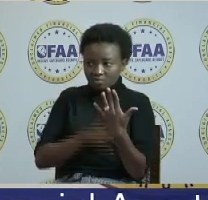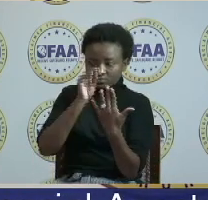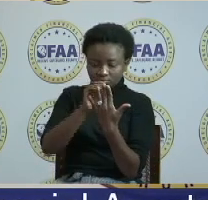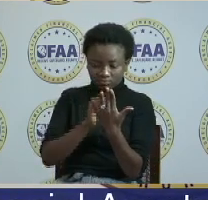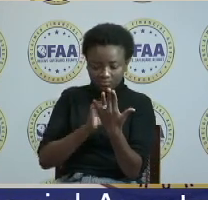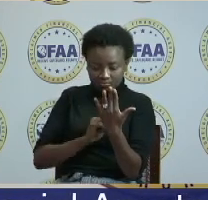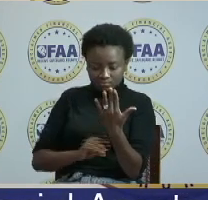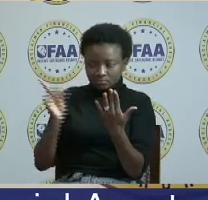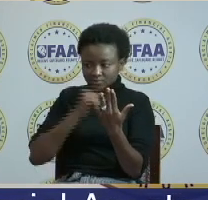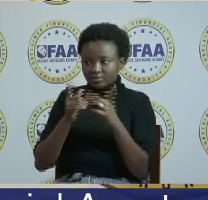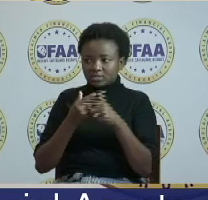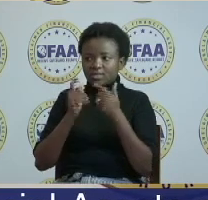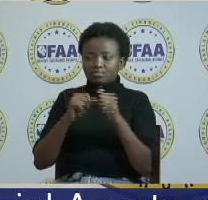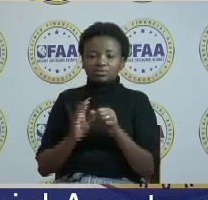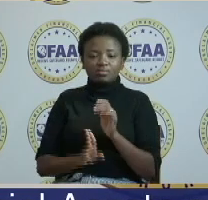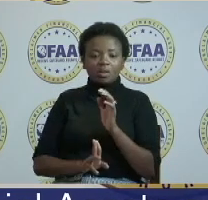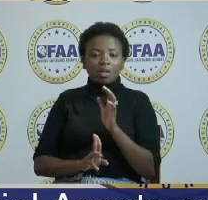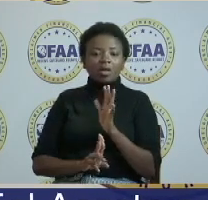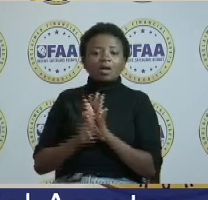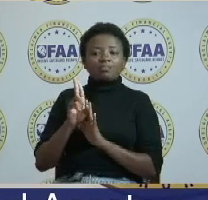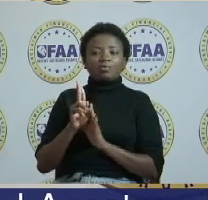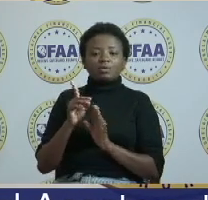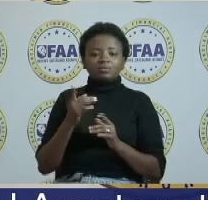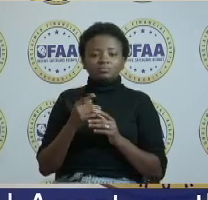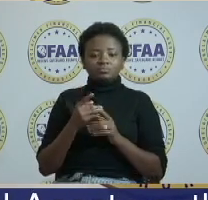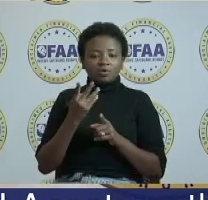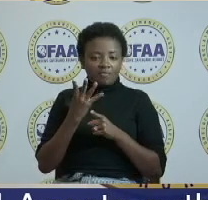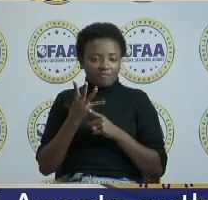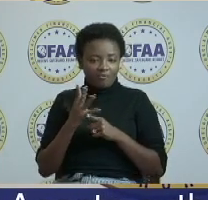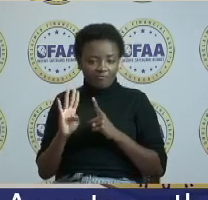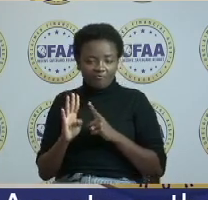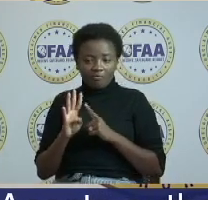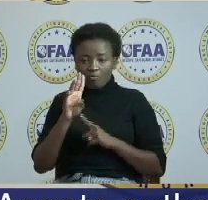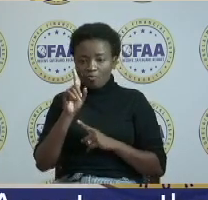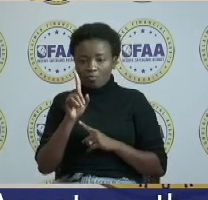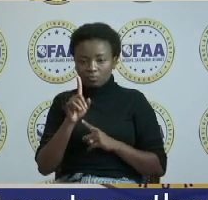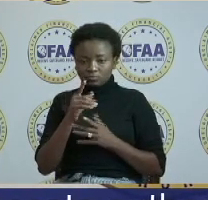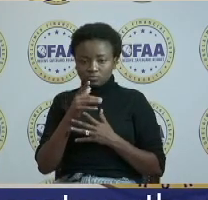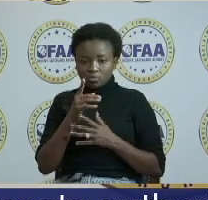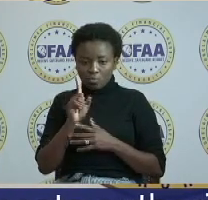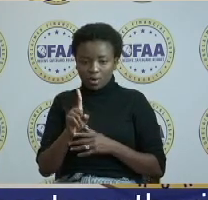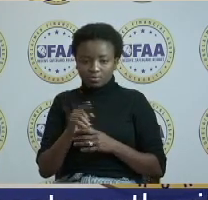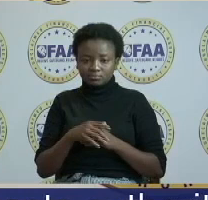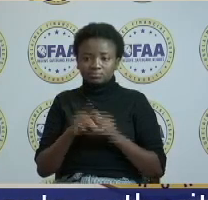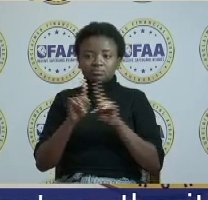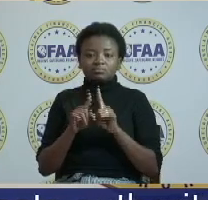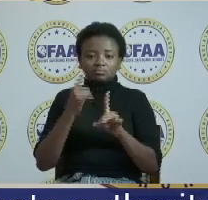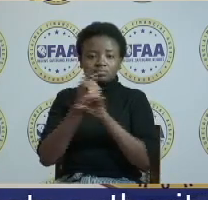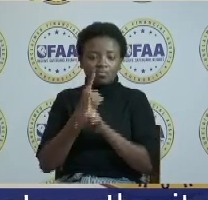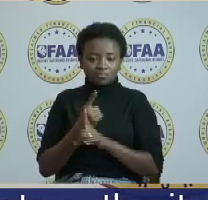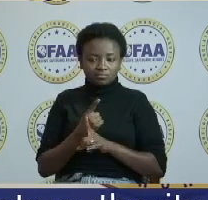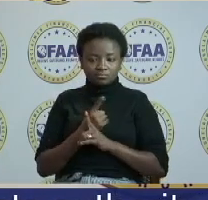able to upload those forms, that is the form 401 and the relevant forms. And once you upload